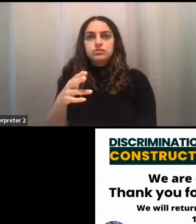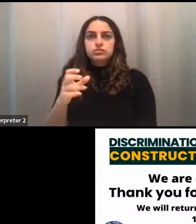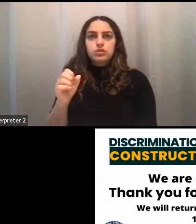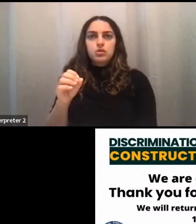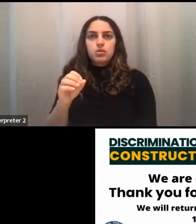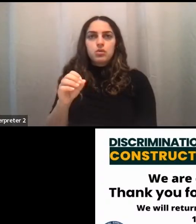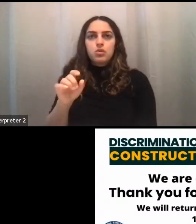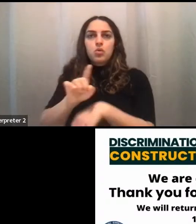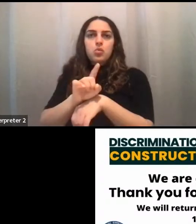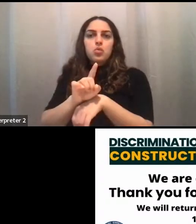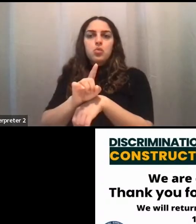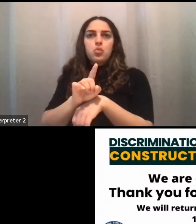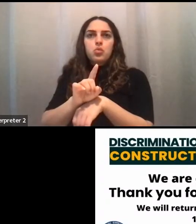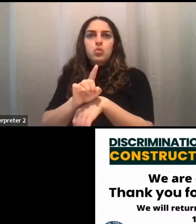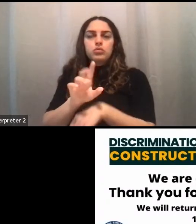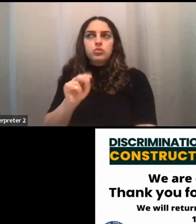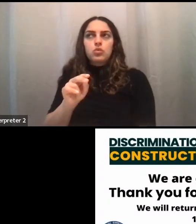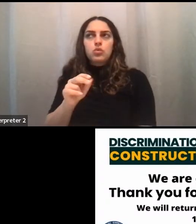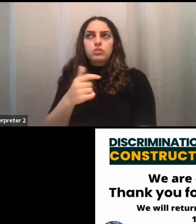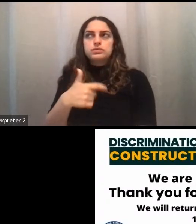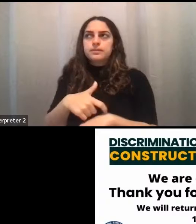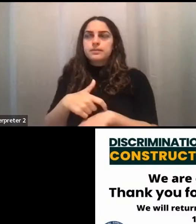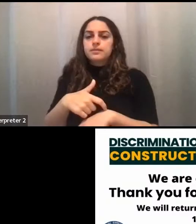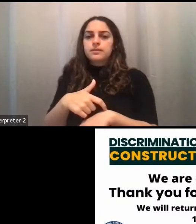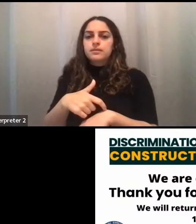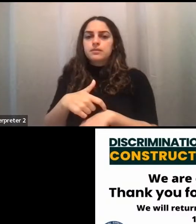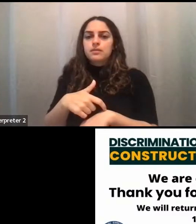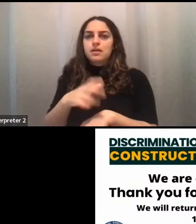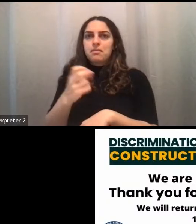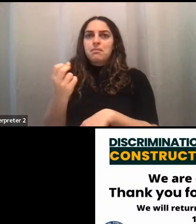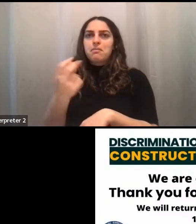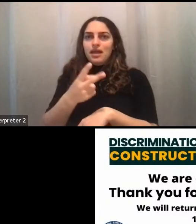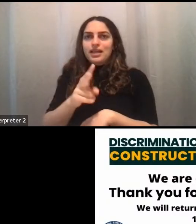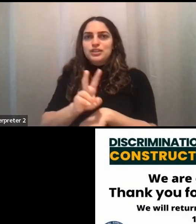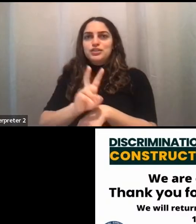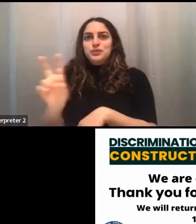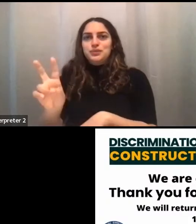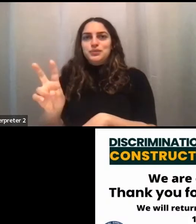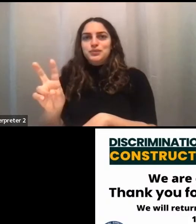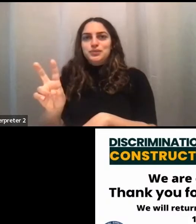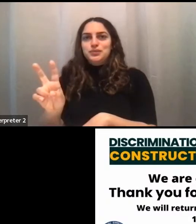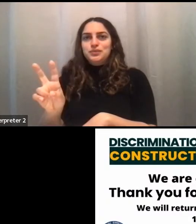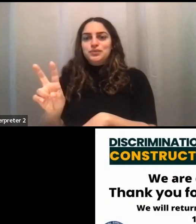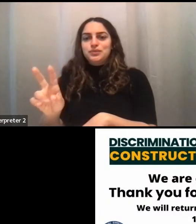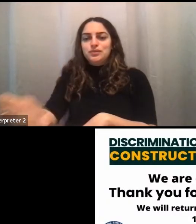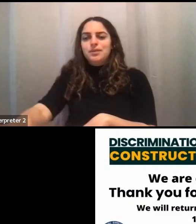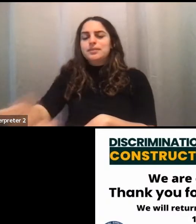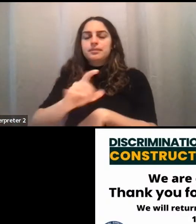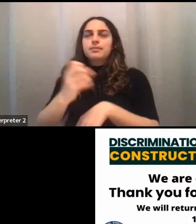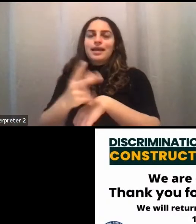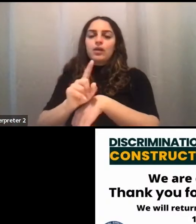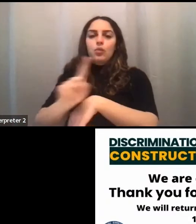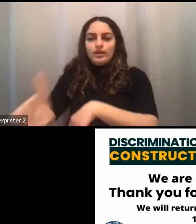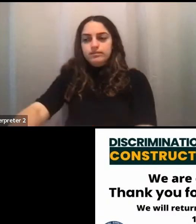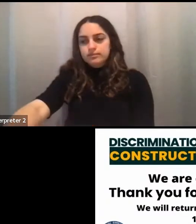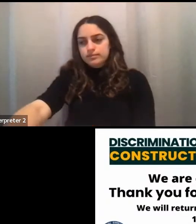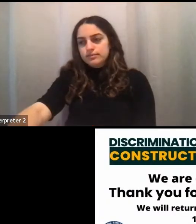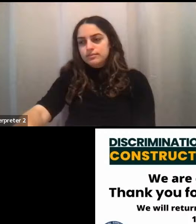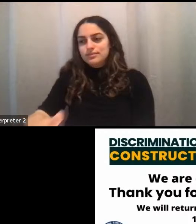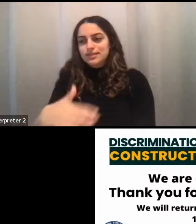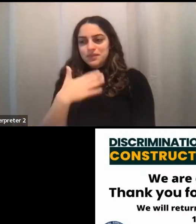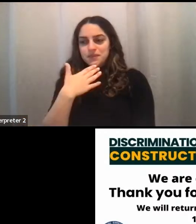140. i'm sorry no that's that's not enough i write it too right at two o'clock at one o'clock thank you